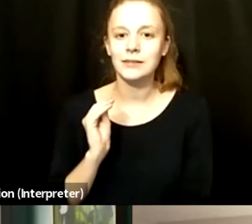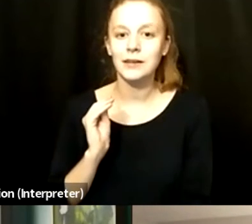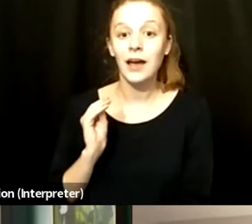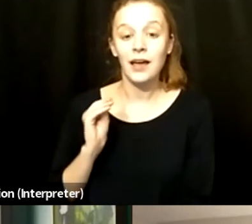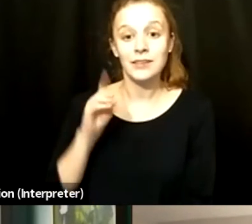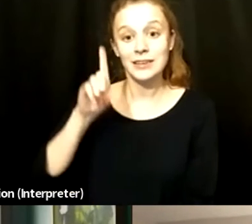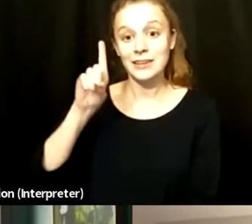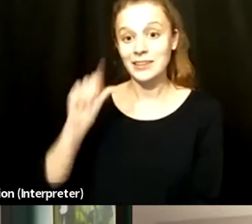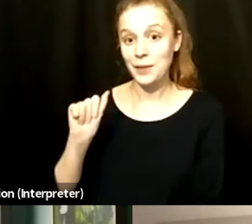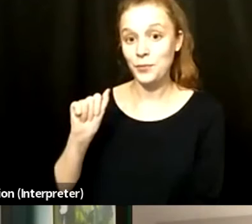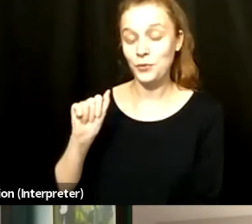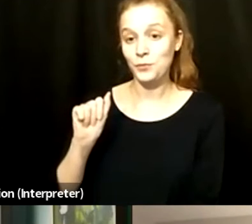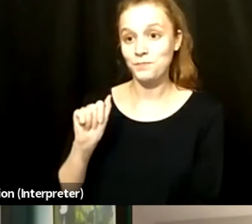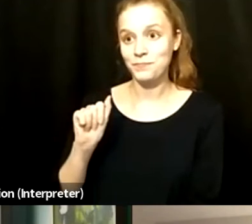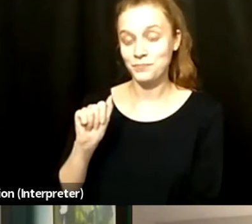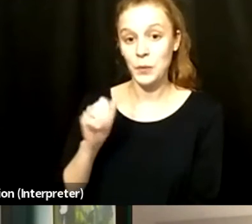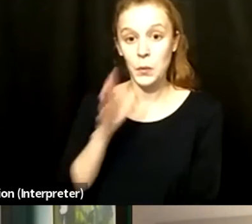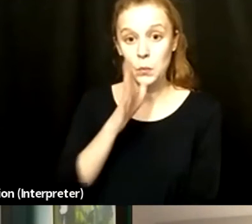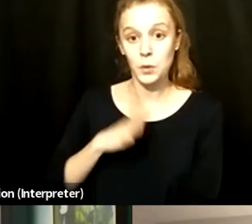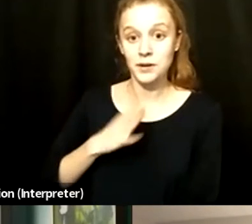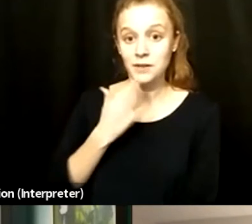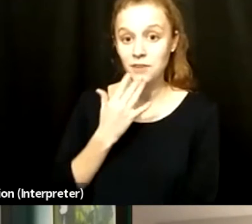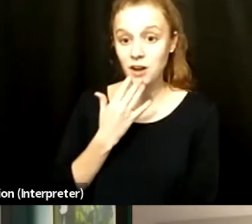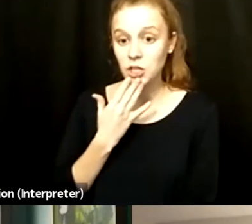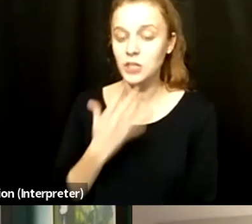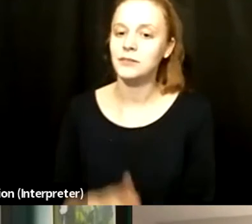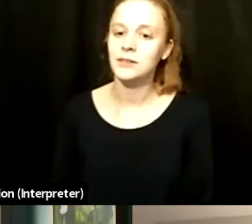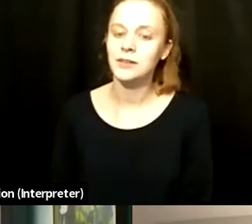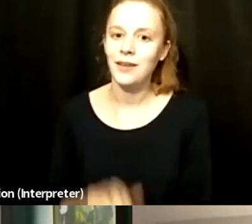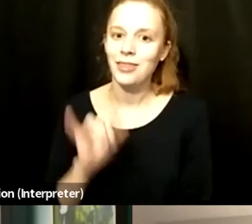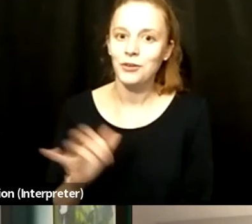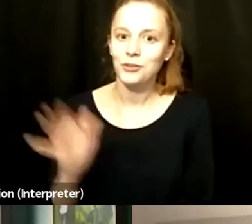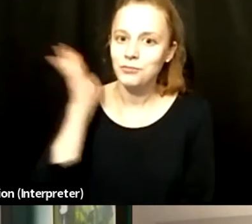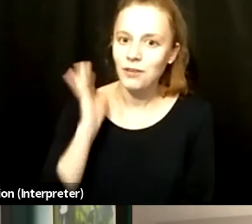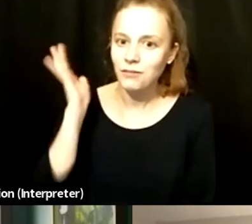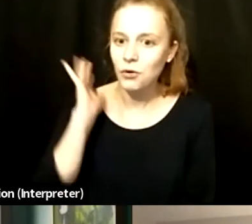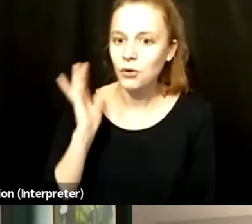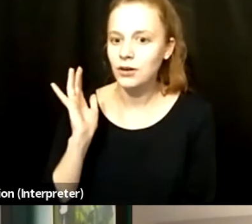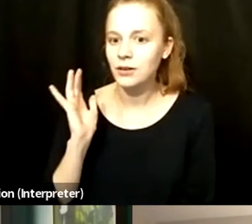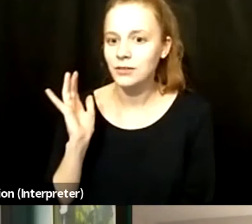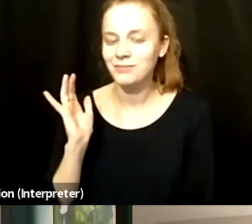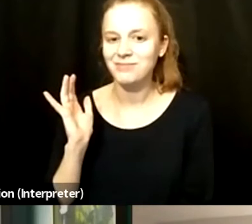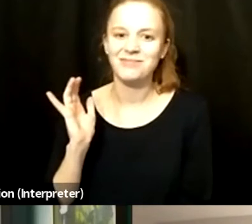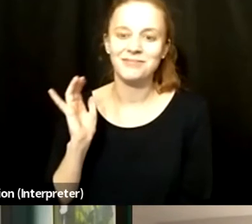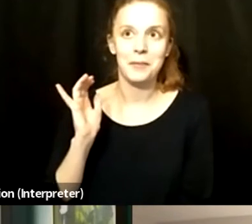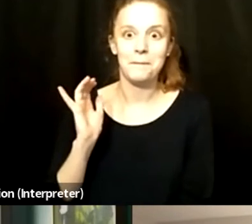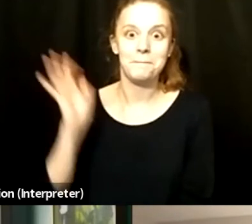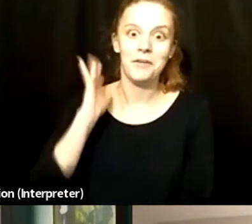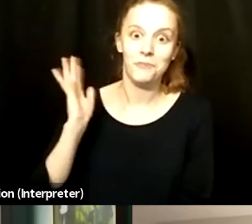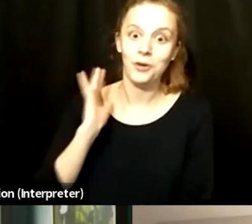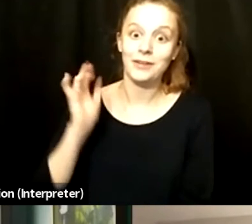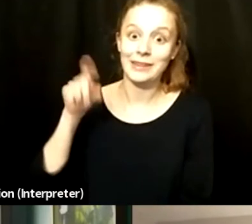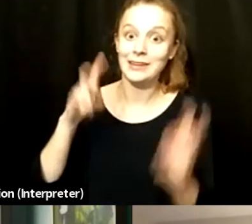color, and this was much before sort of it became like the topic area that a lot of